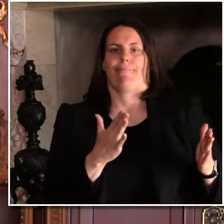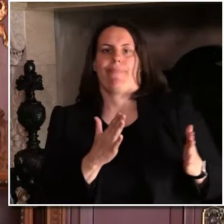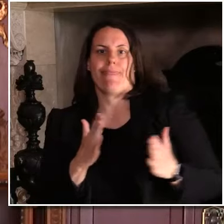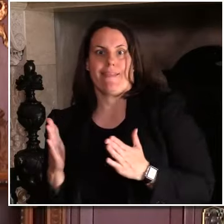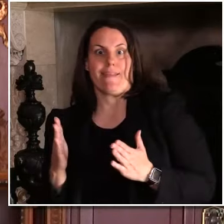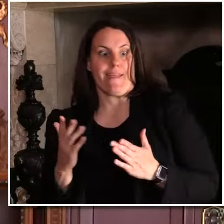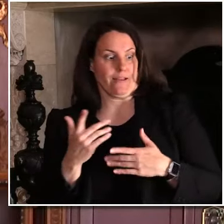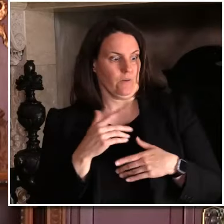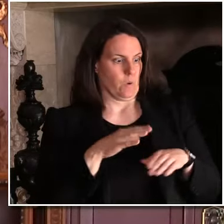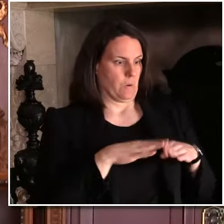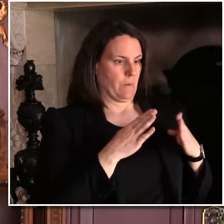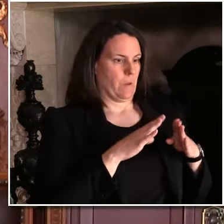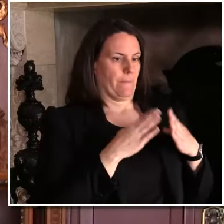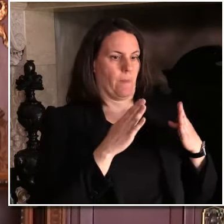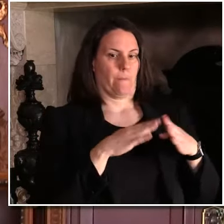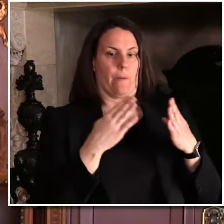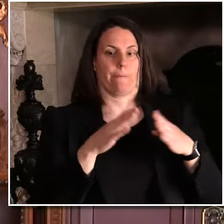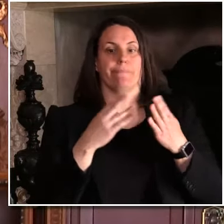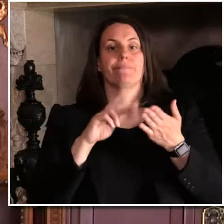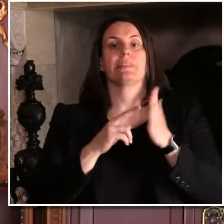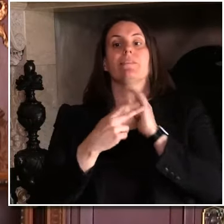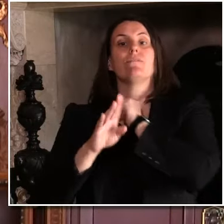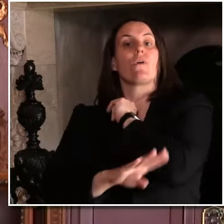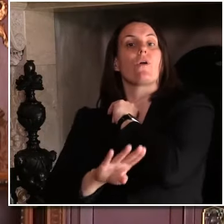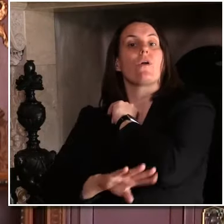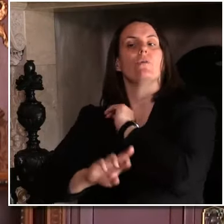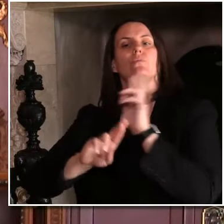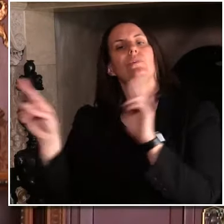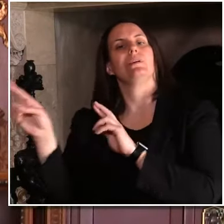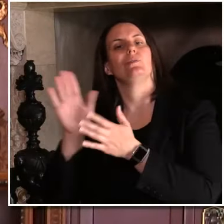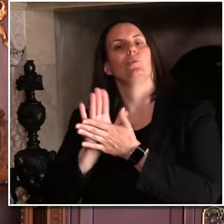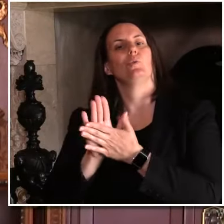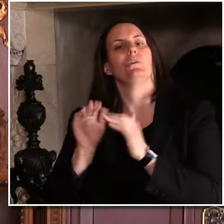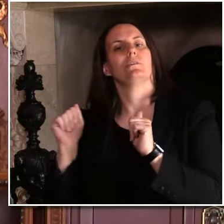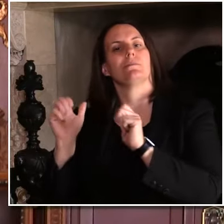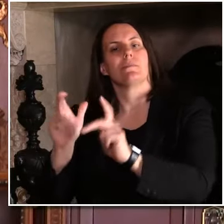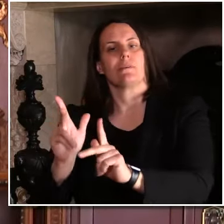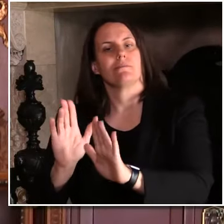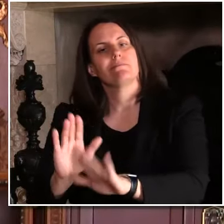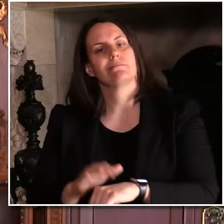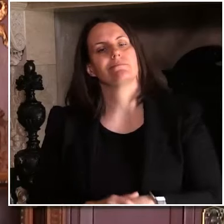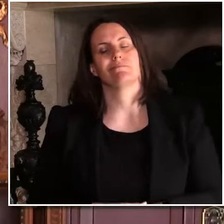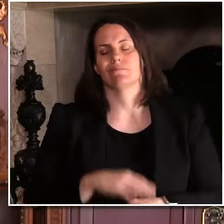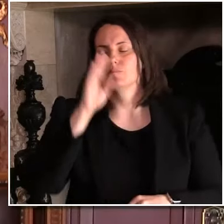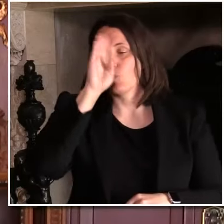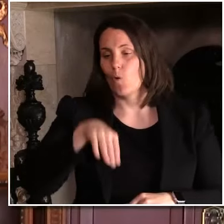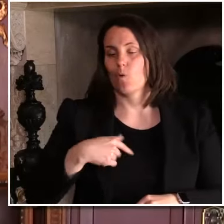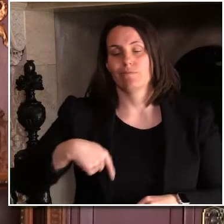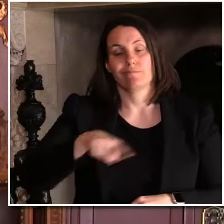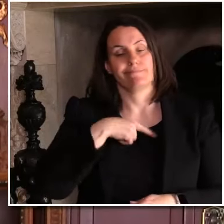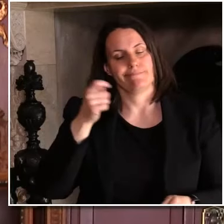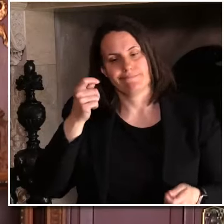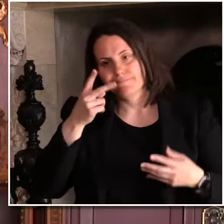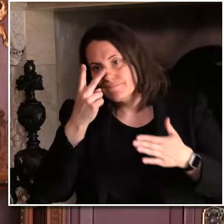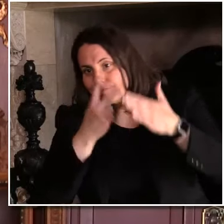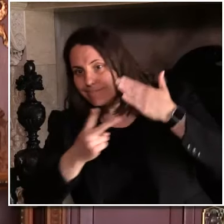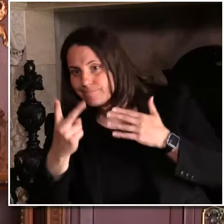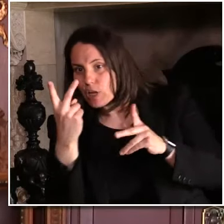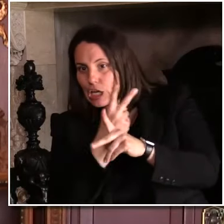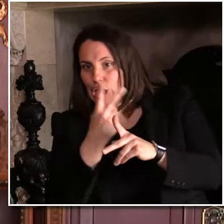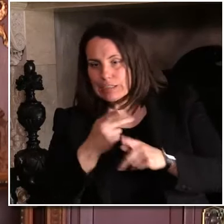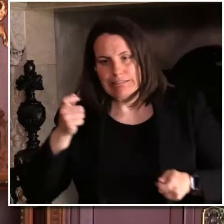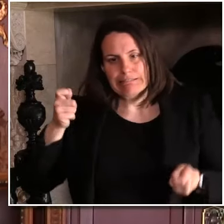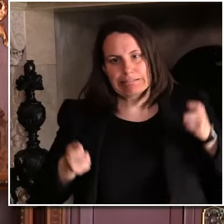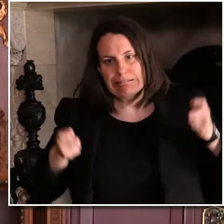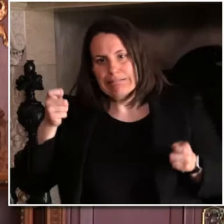everything else is, it's an evolving situation. So you never say never, but the plan is very simple. We're going to be